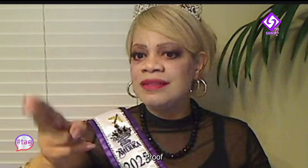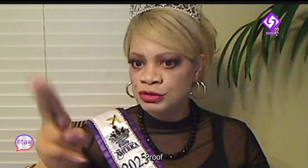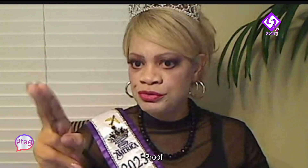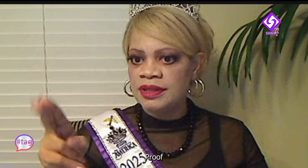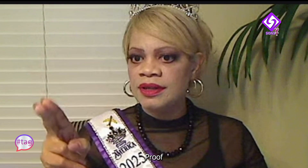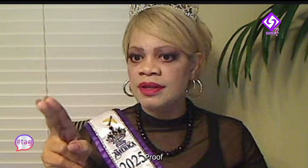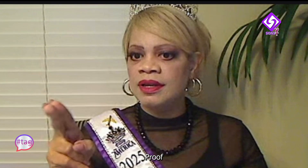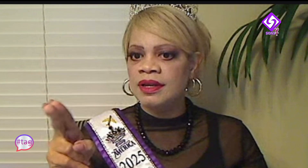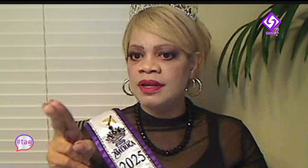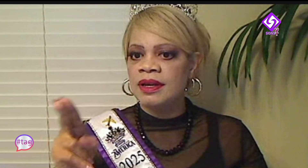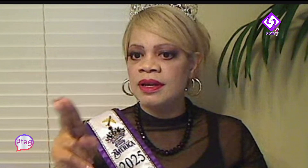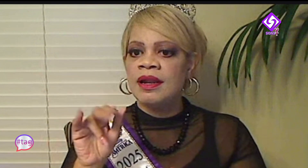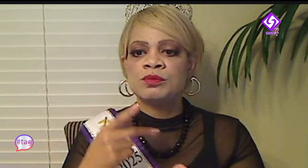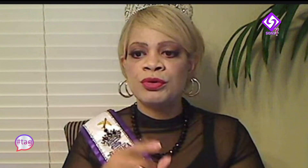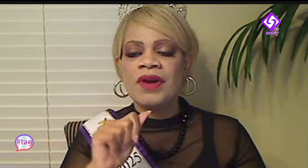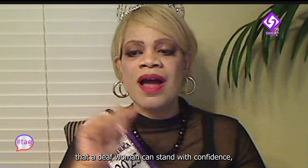Proof